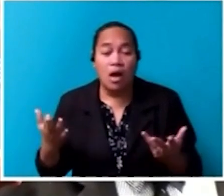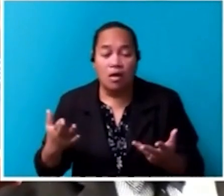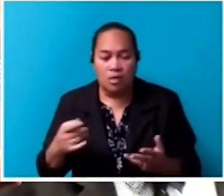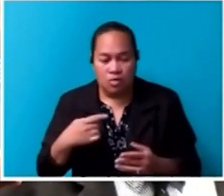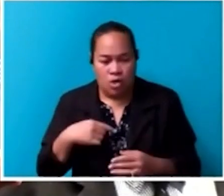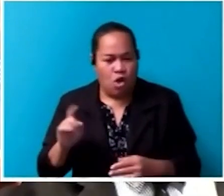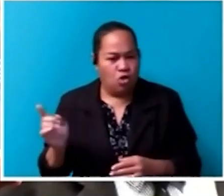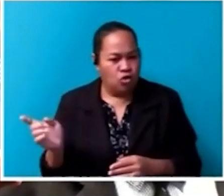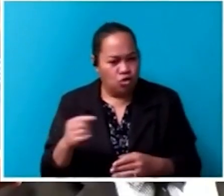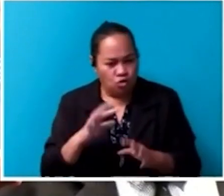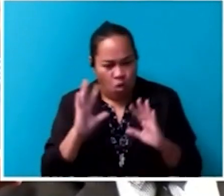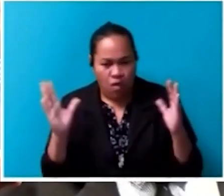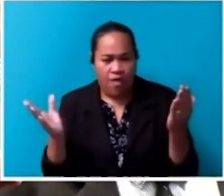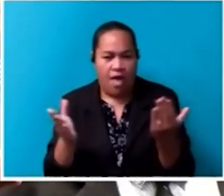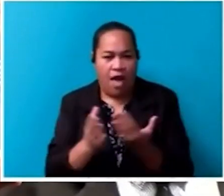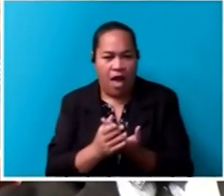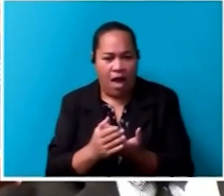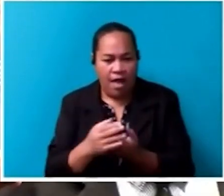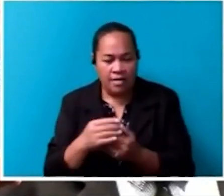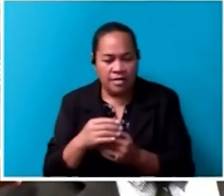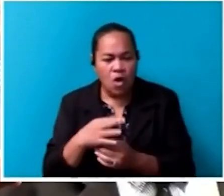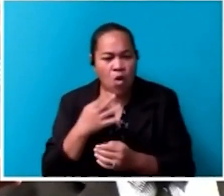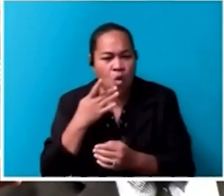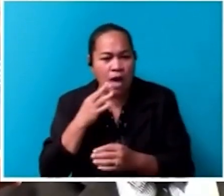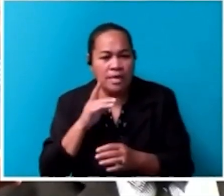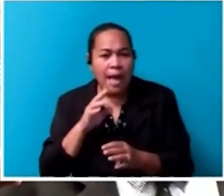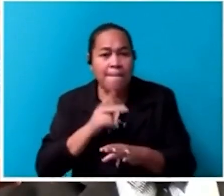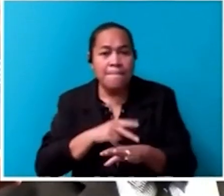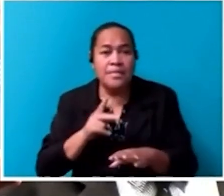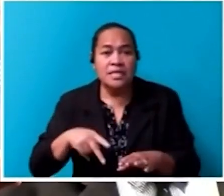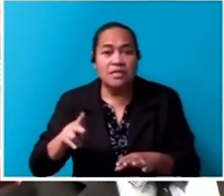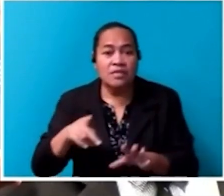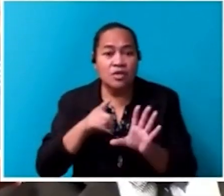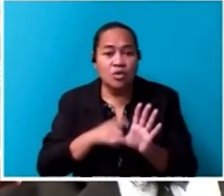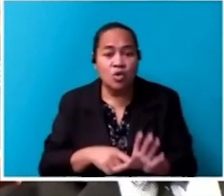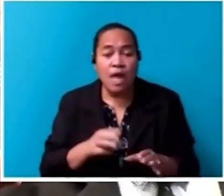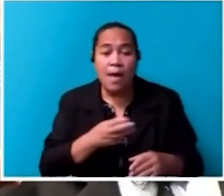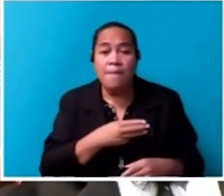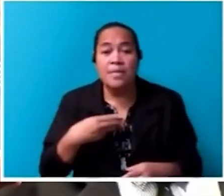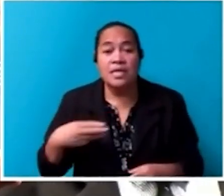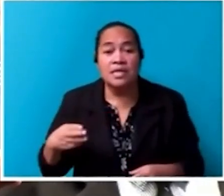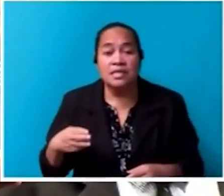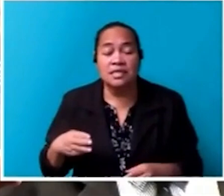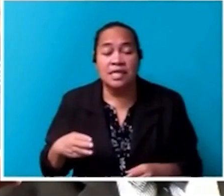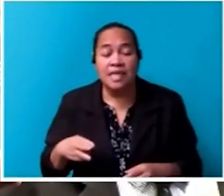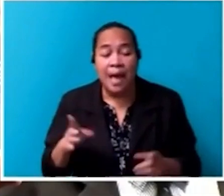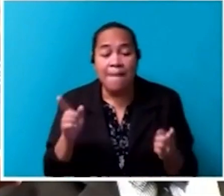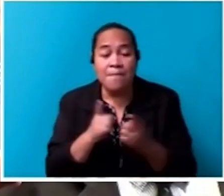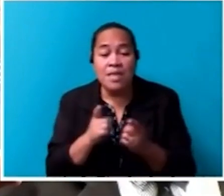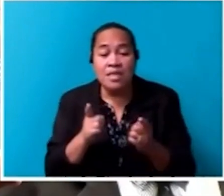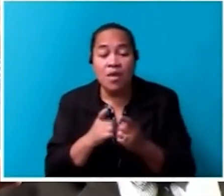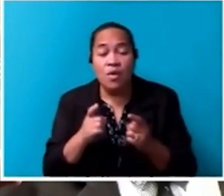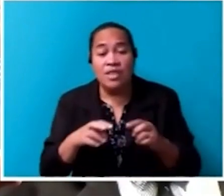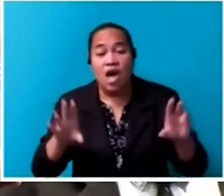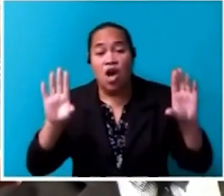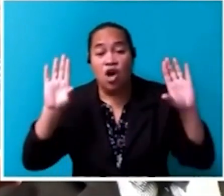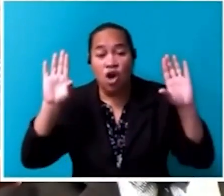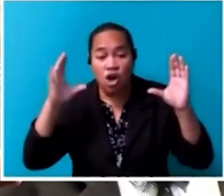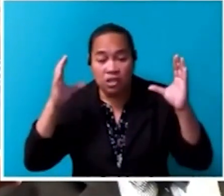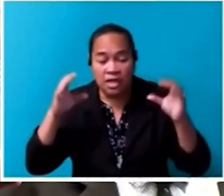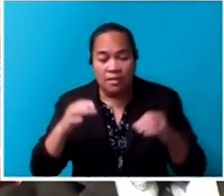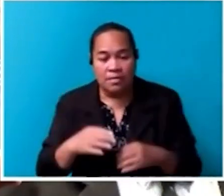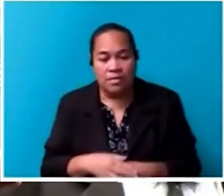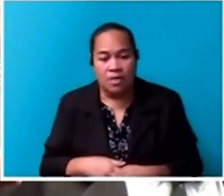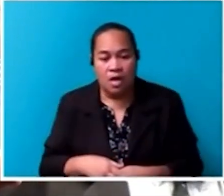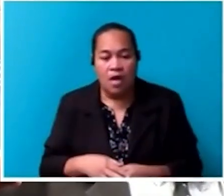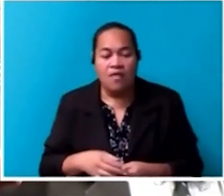collective commitment during the Pacific Youth Ministers meeting under the concept of casting the